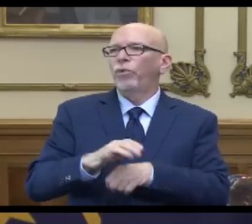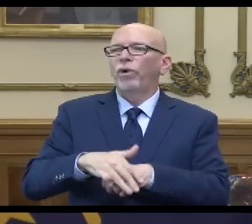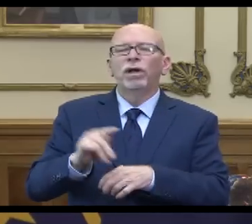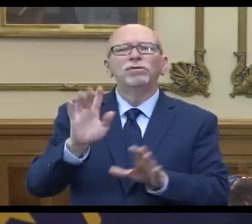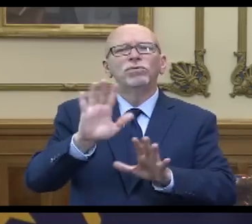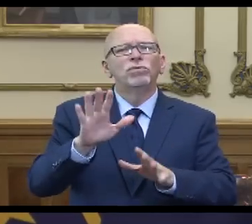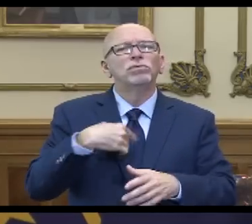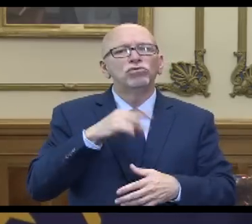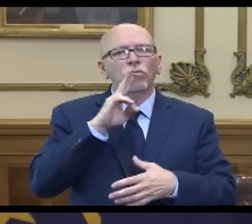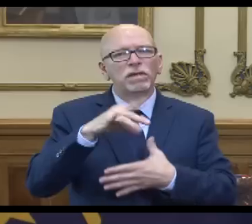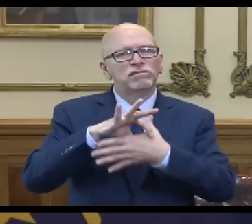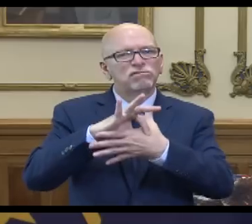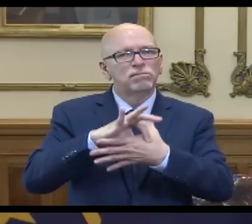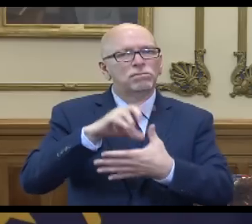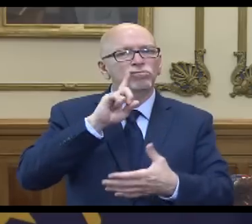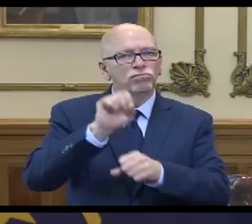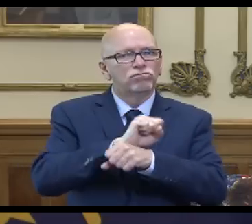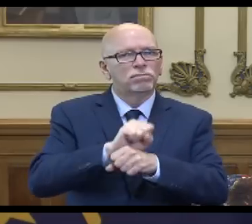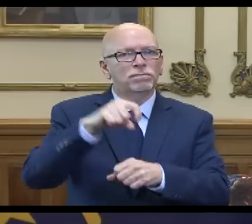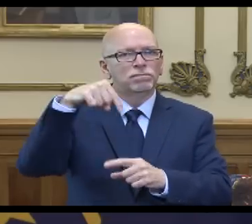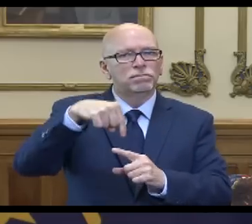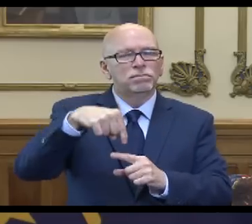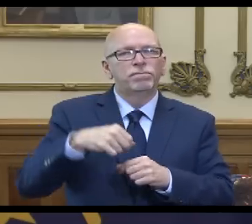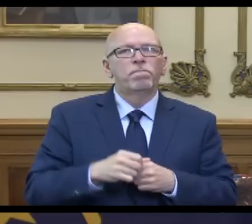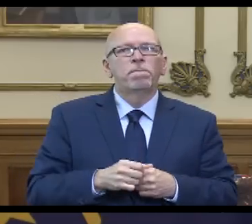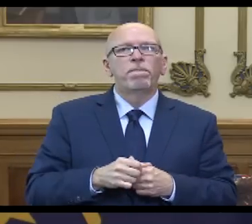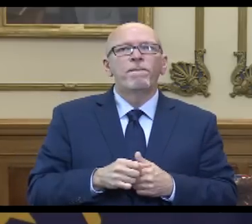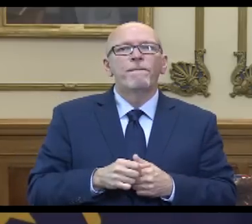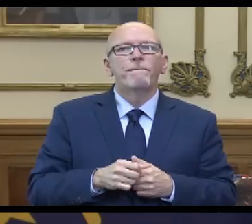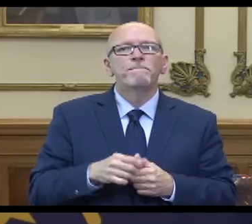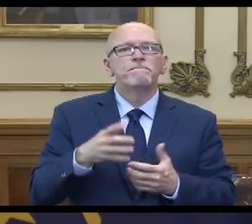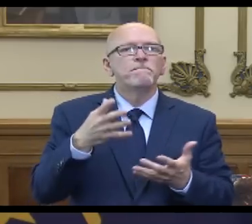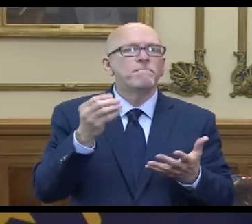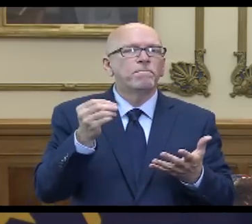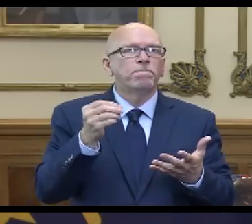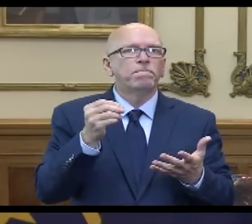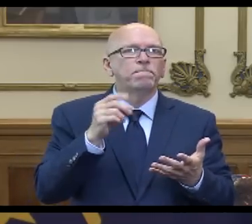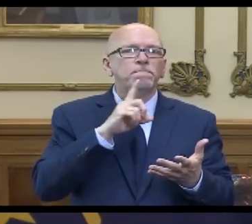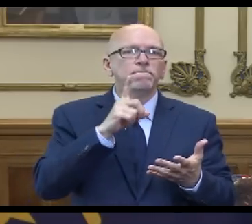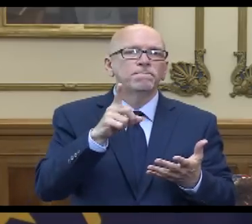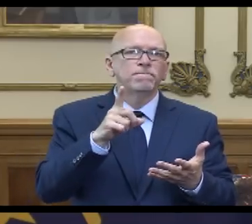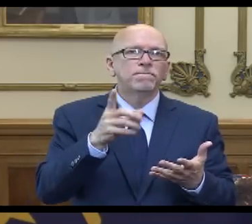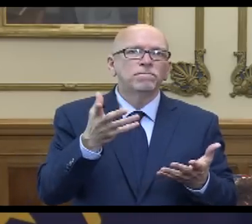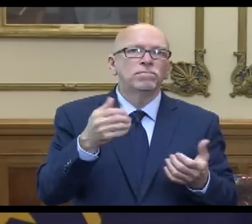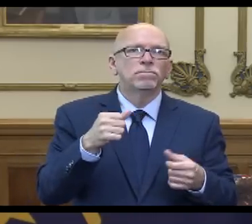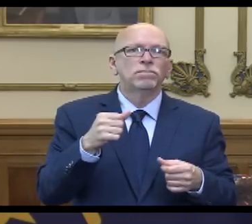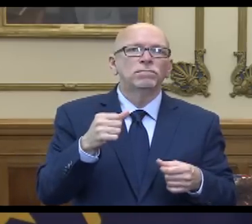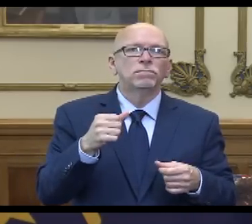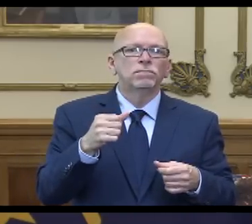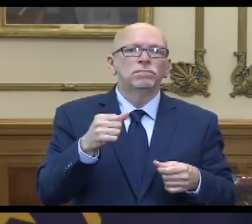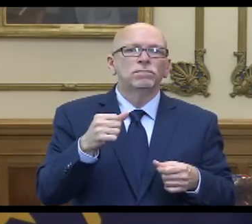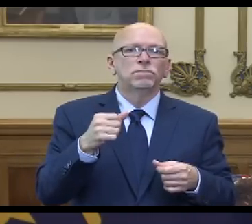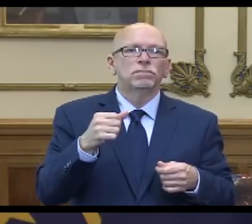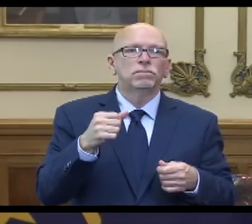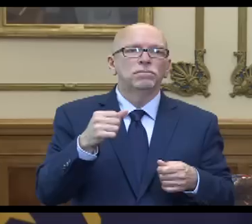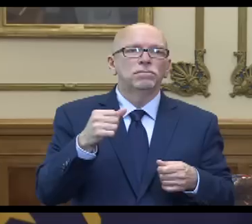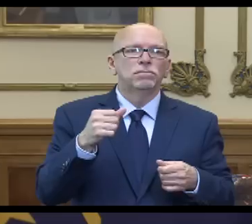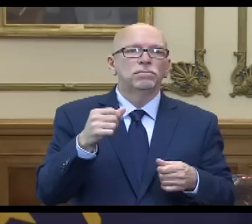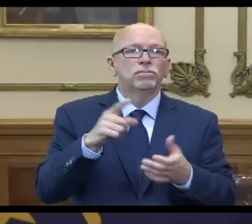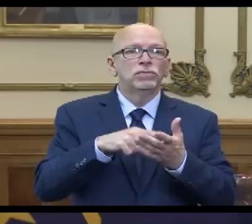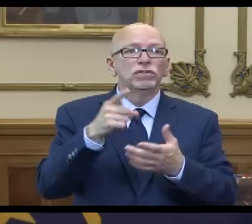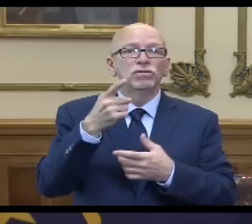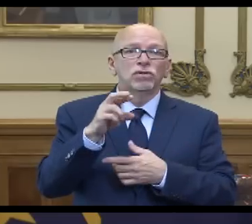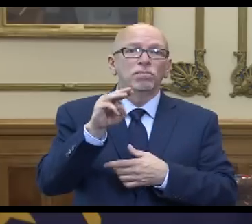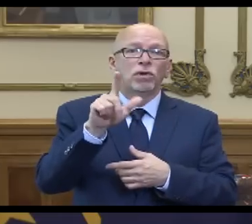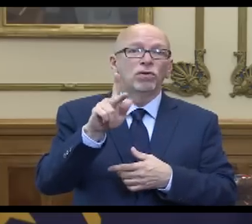This is substantive. And it absolutely speaks to what Dr. Martin